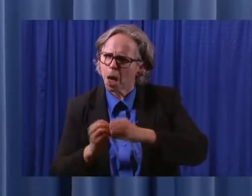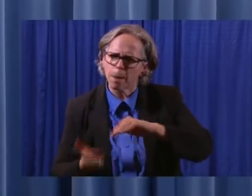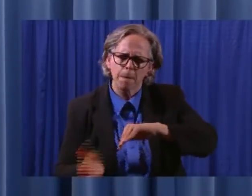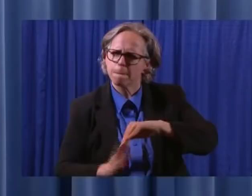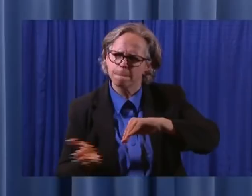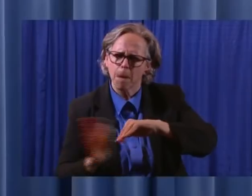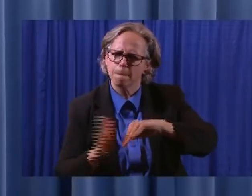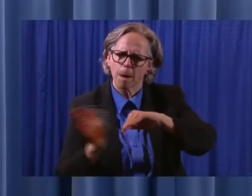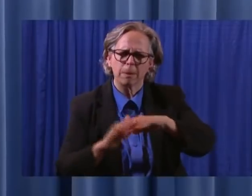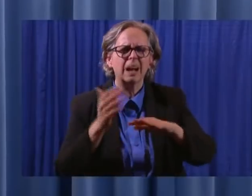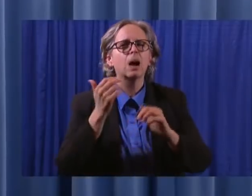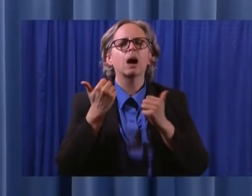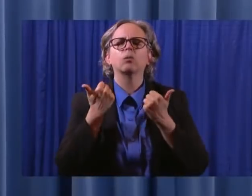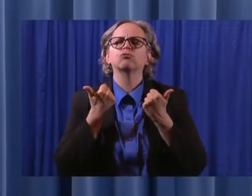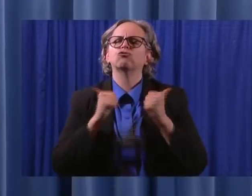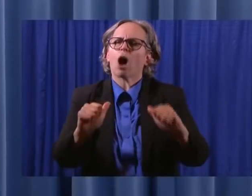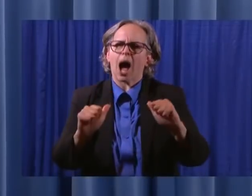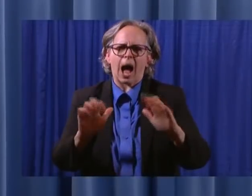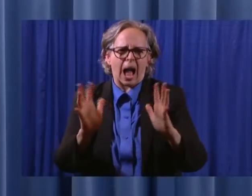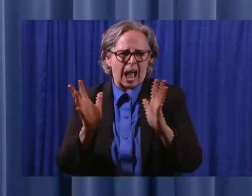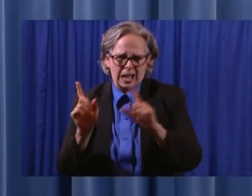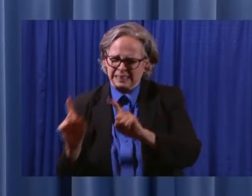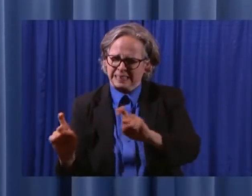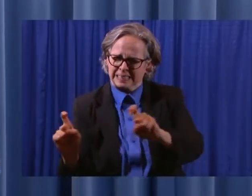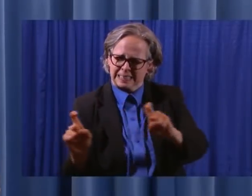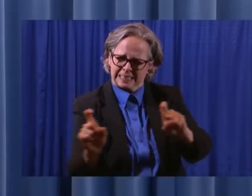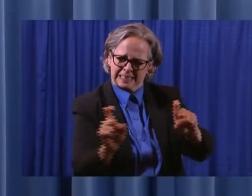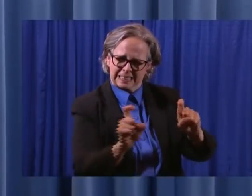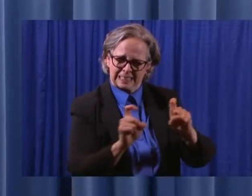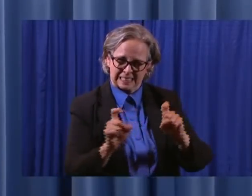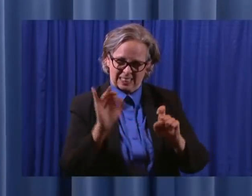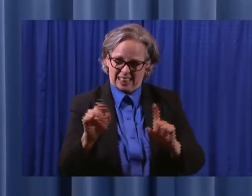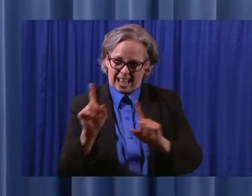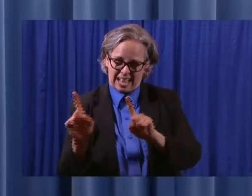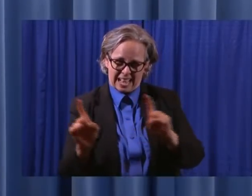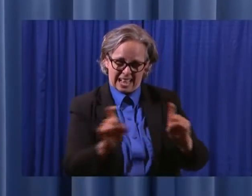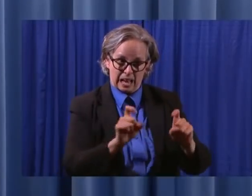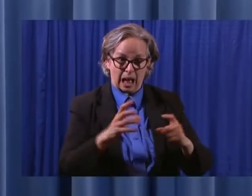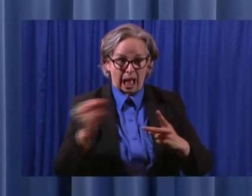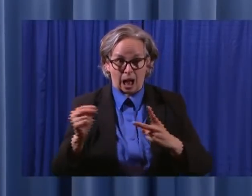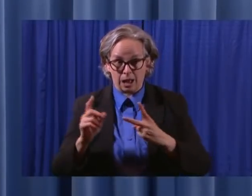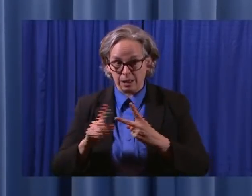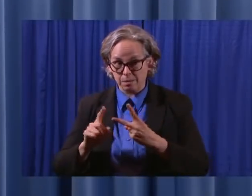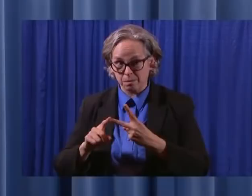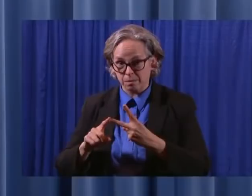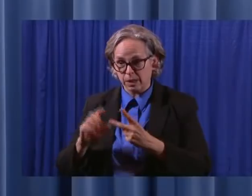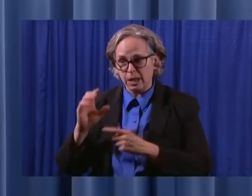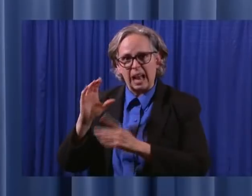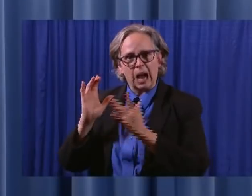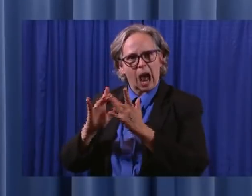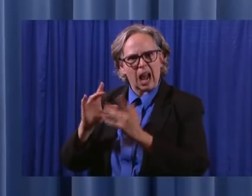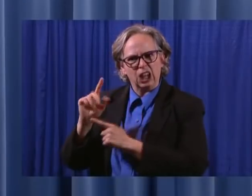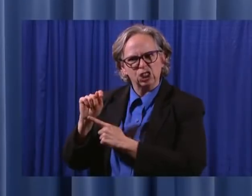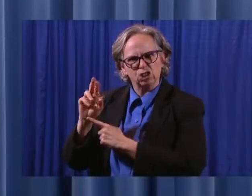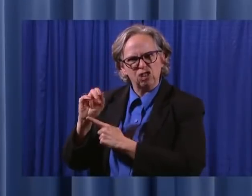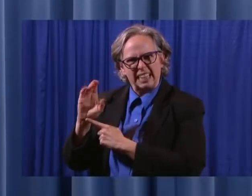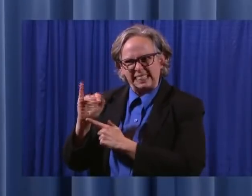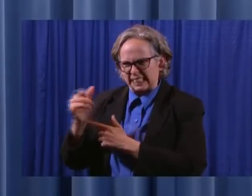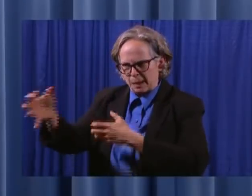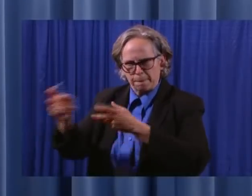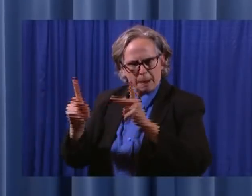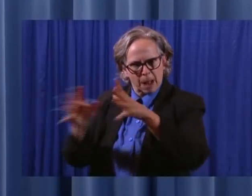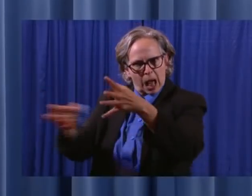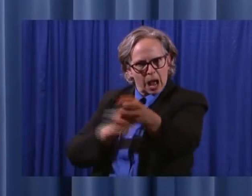power to do that, because the testing and the tracing that goes with it is what we can do to keep this down.